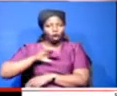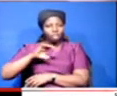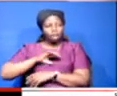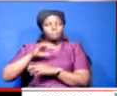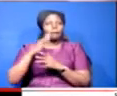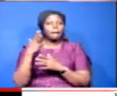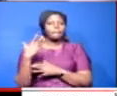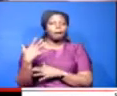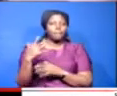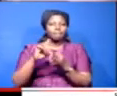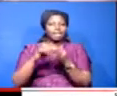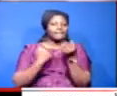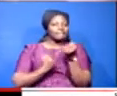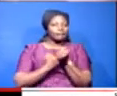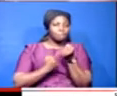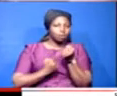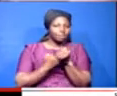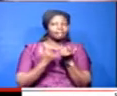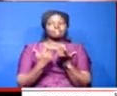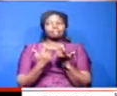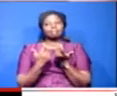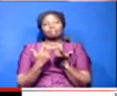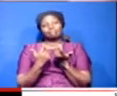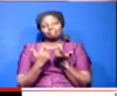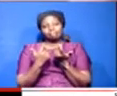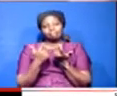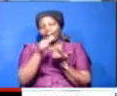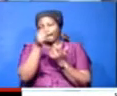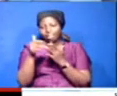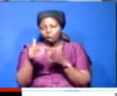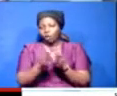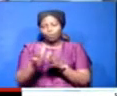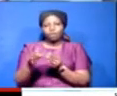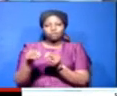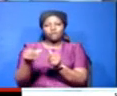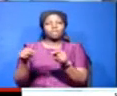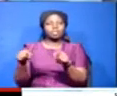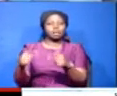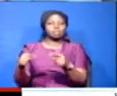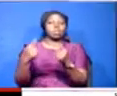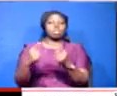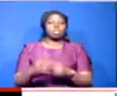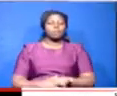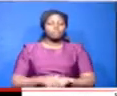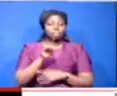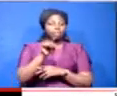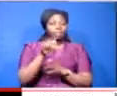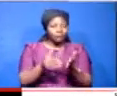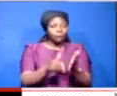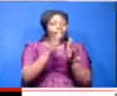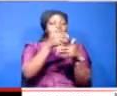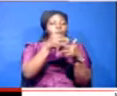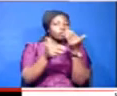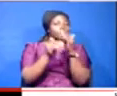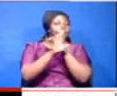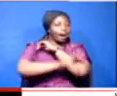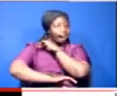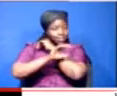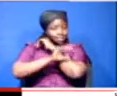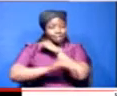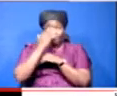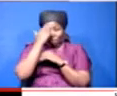supporting alternative dispute resolution processes. Na hiyo ndio njia ya kujenga nchi. Kwa sababu